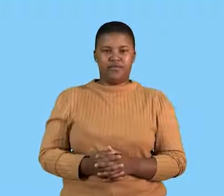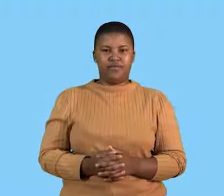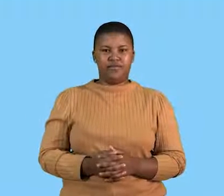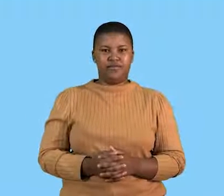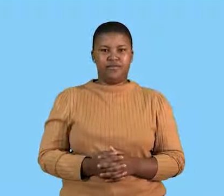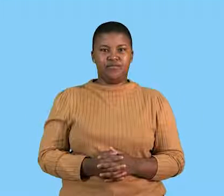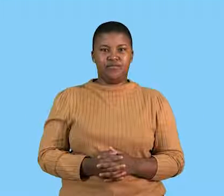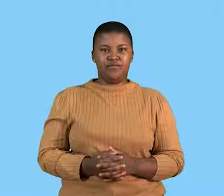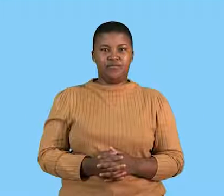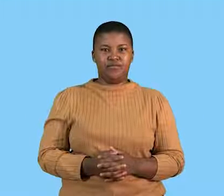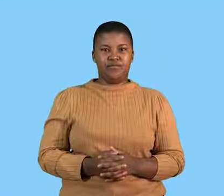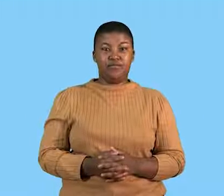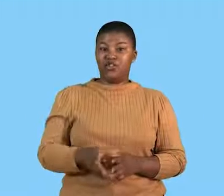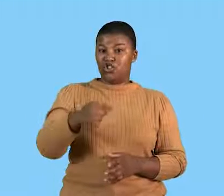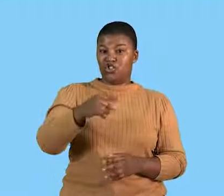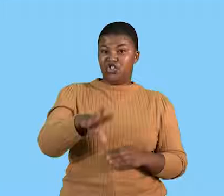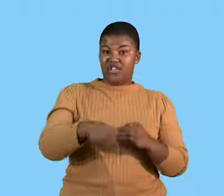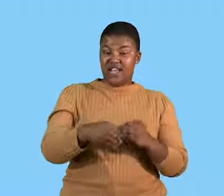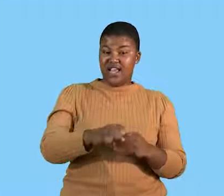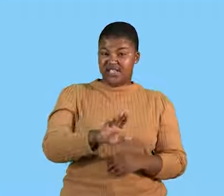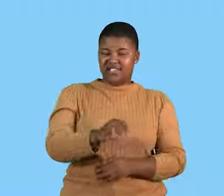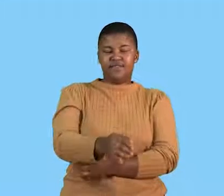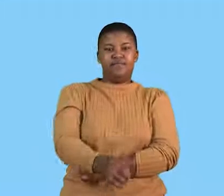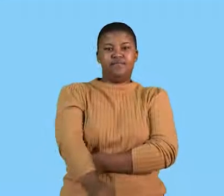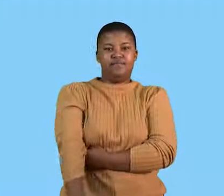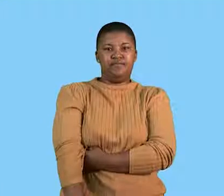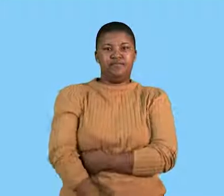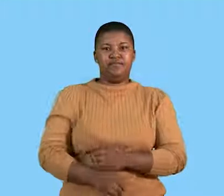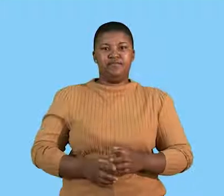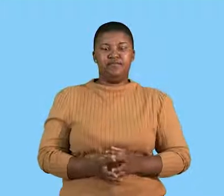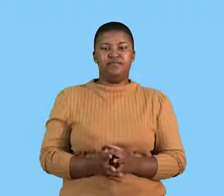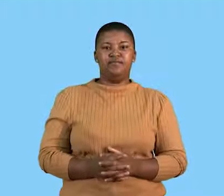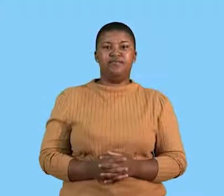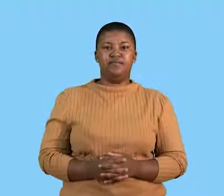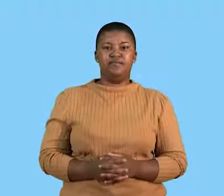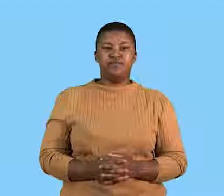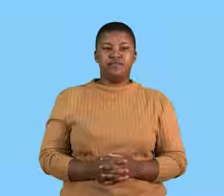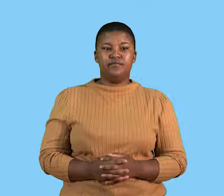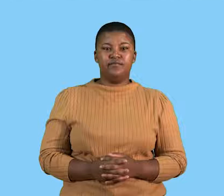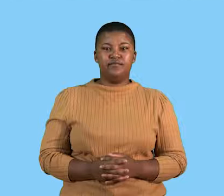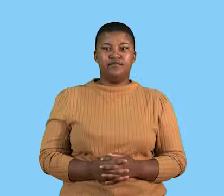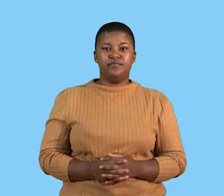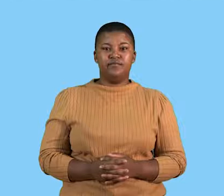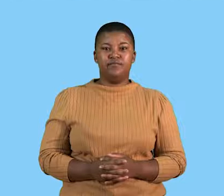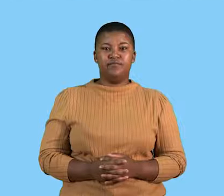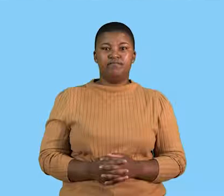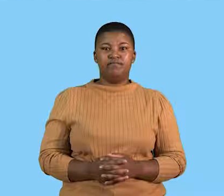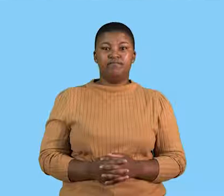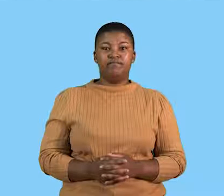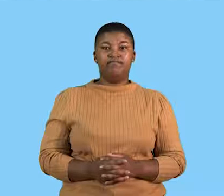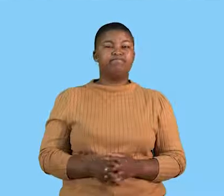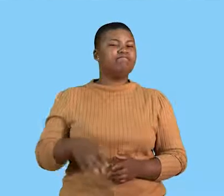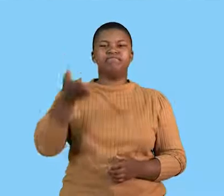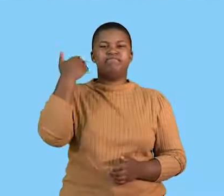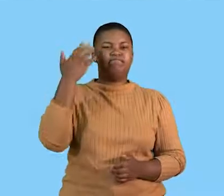the administration function. So we will write G next to administration function. So that is